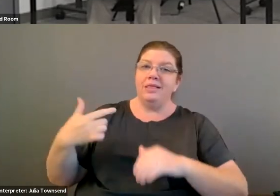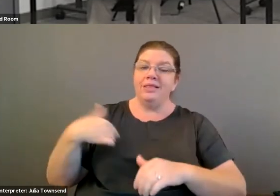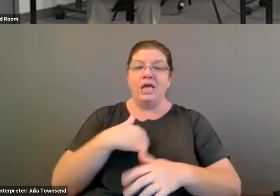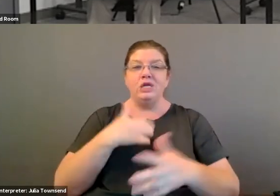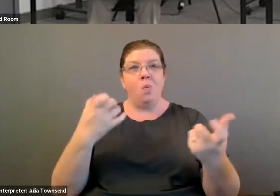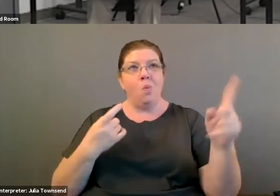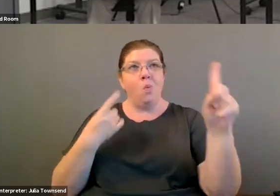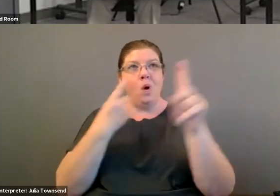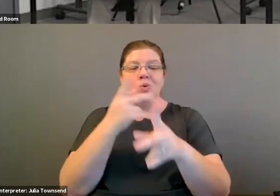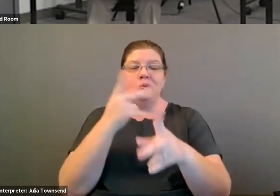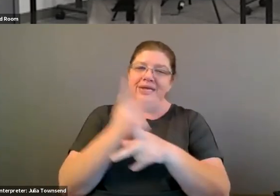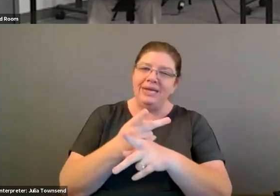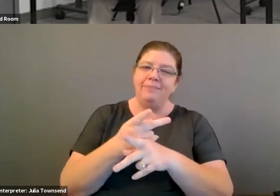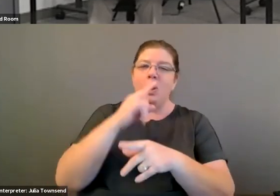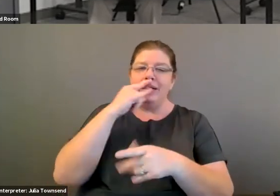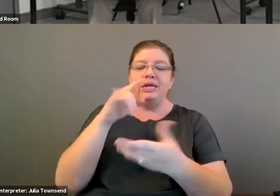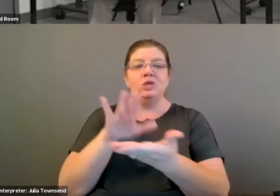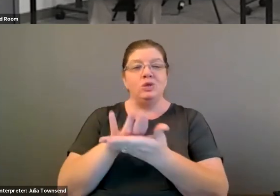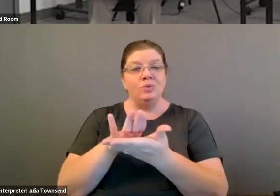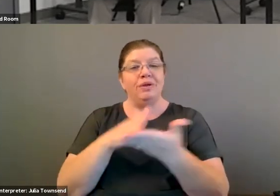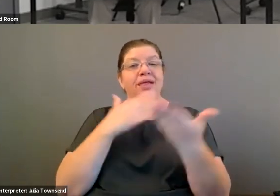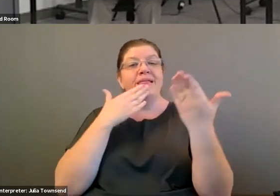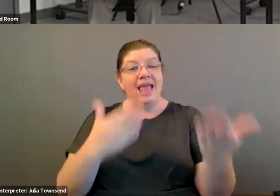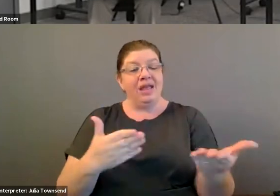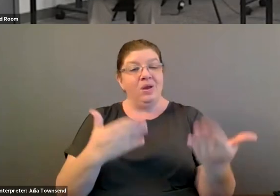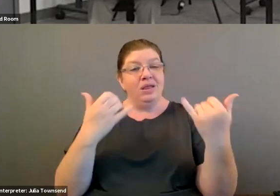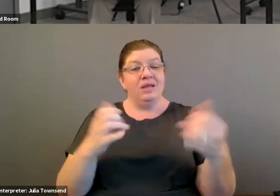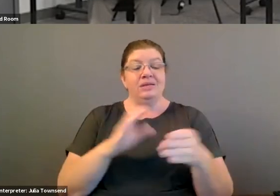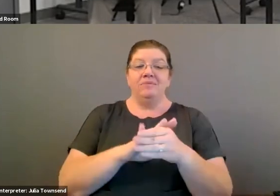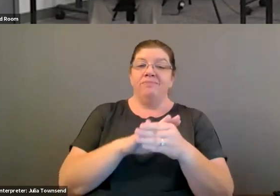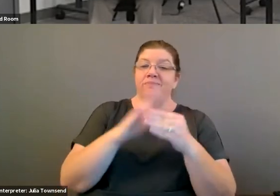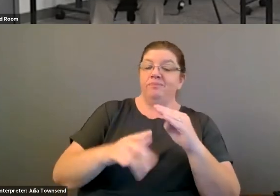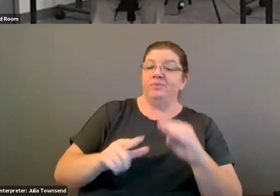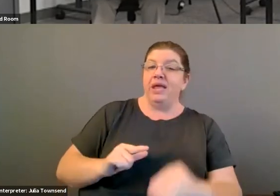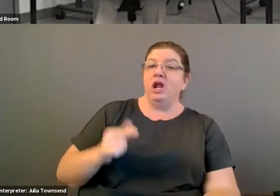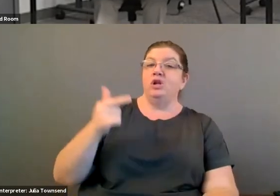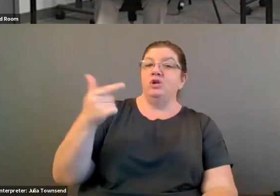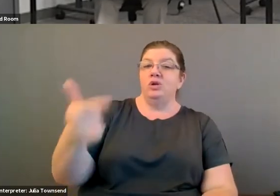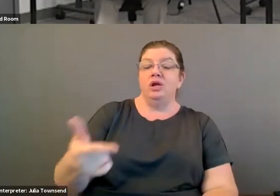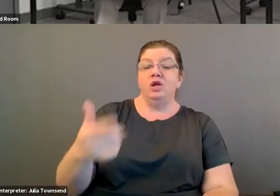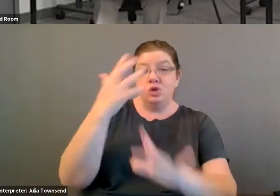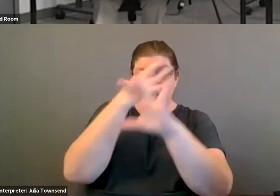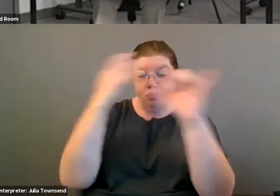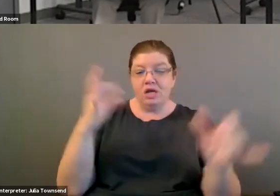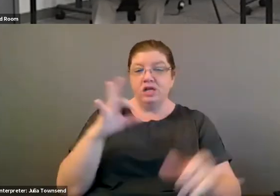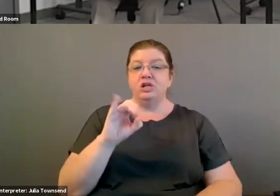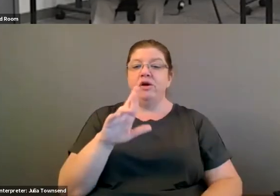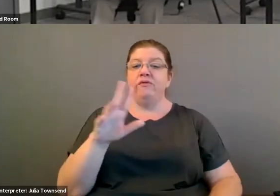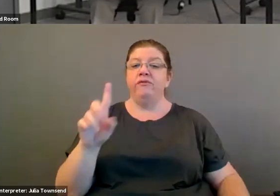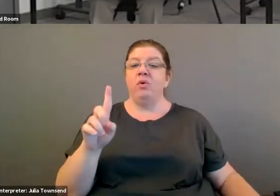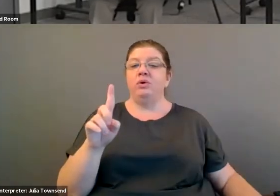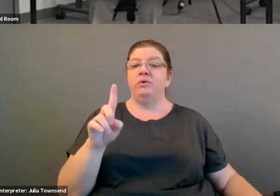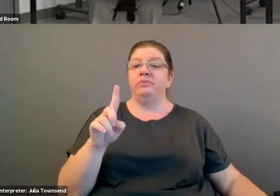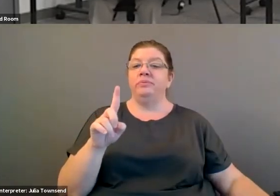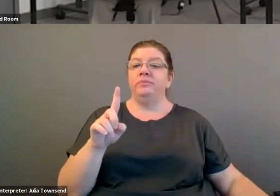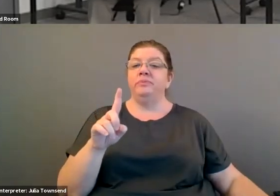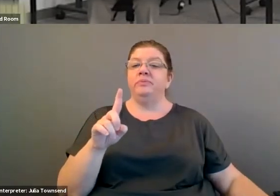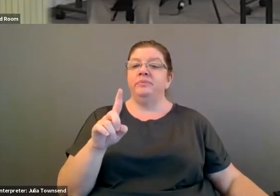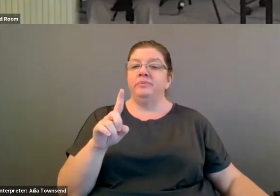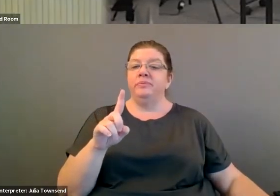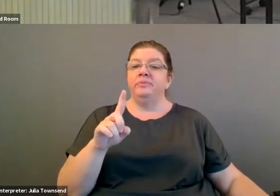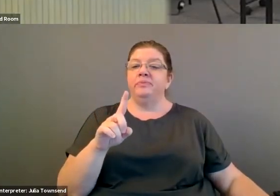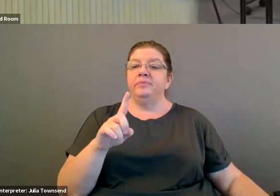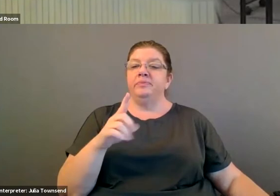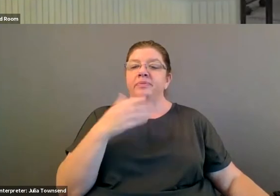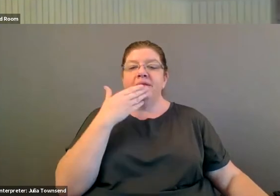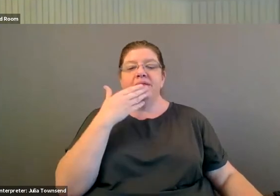school. Thank you, and at this point, I'll turn it back over to President Ford. Thank you so much, Dr.